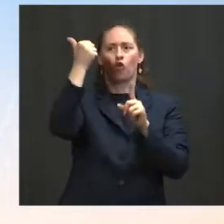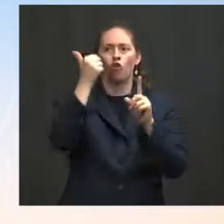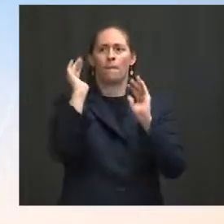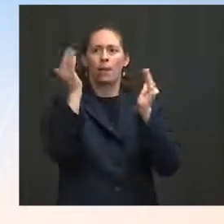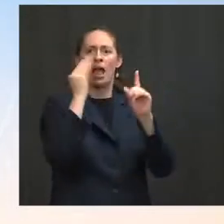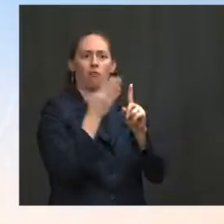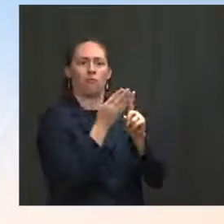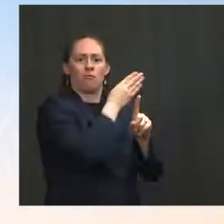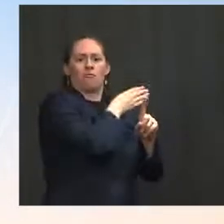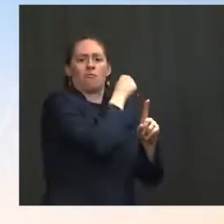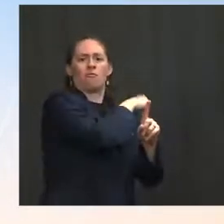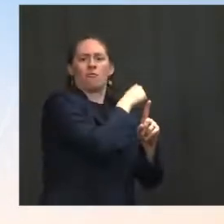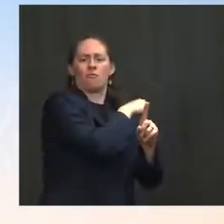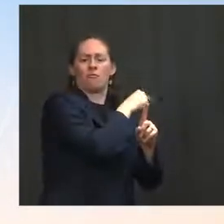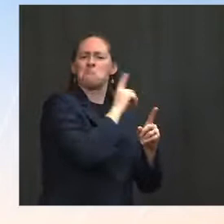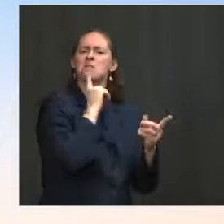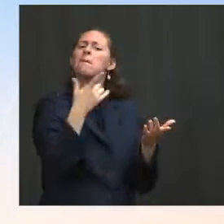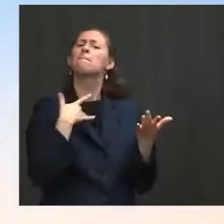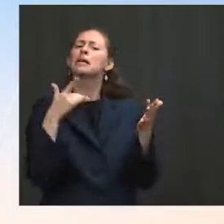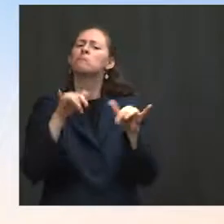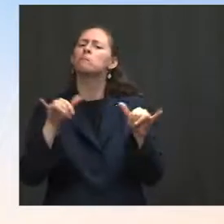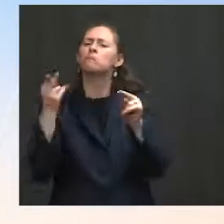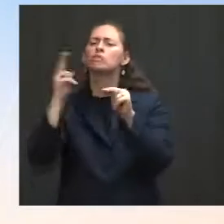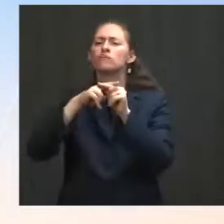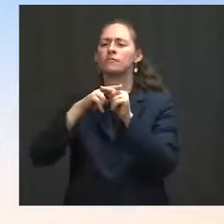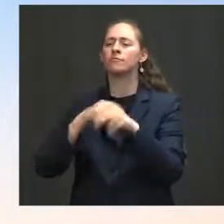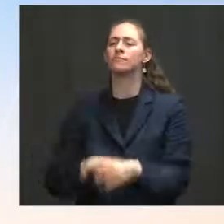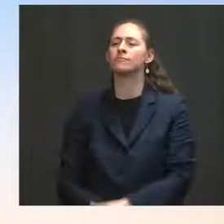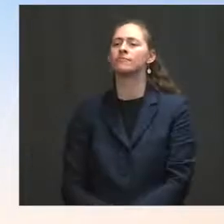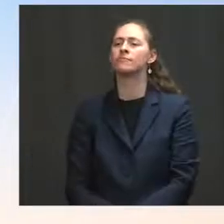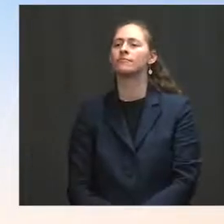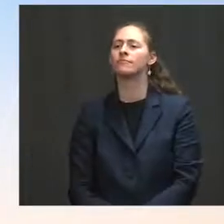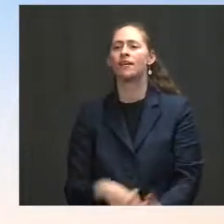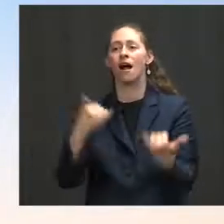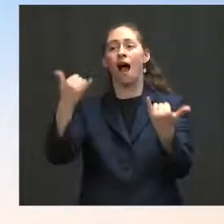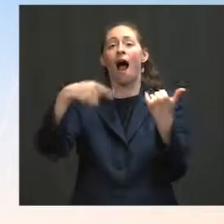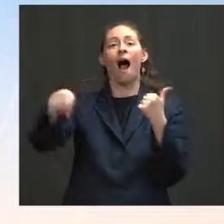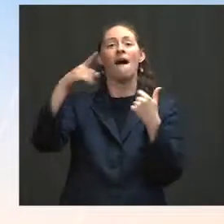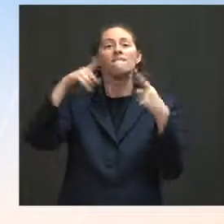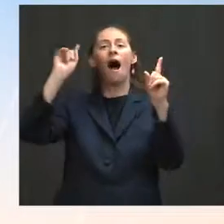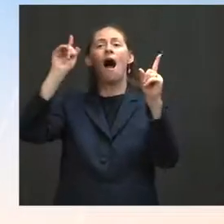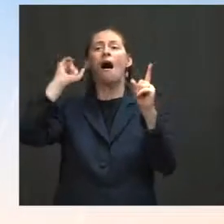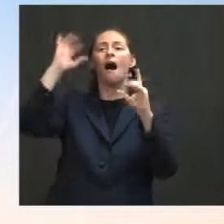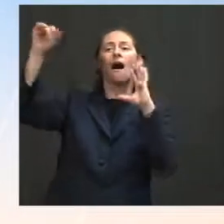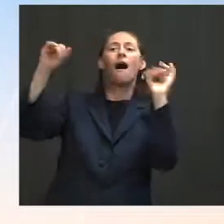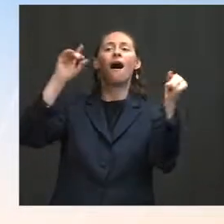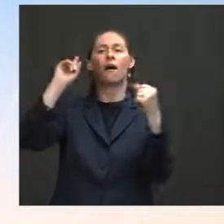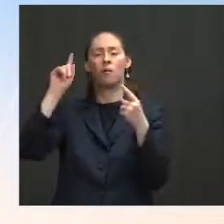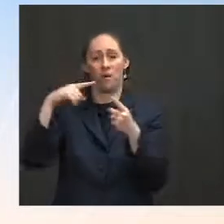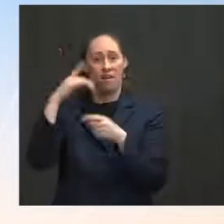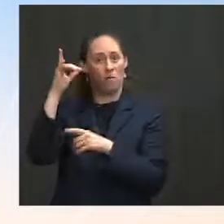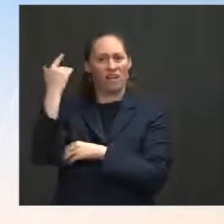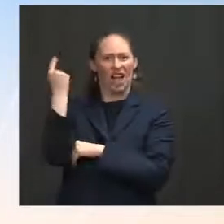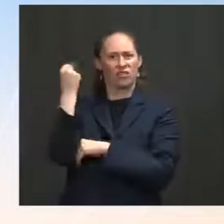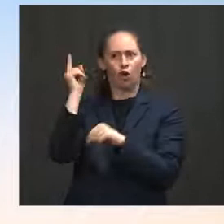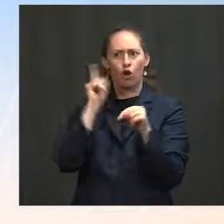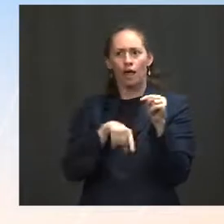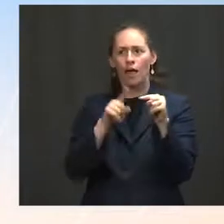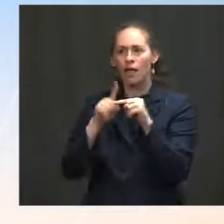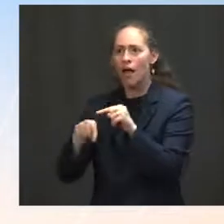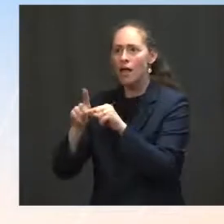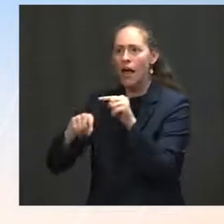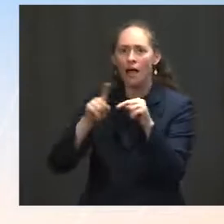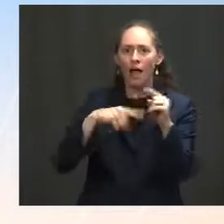now than they were last year because Americans are finally able to travel. I just thought that context was important. As it relates to, but the president is